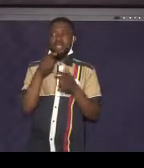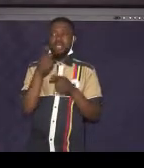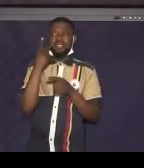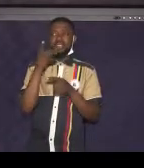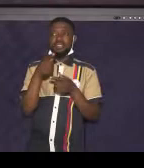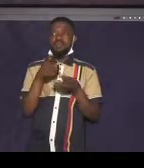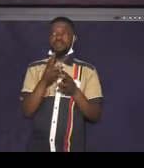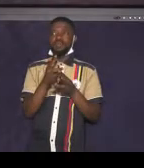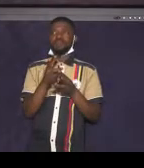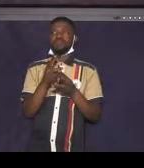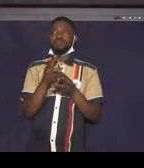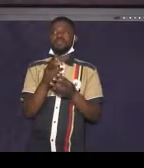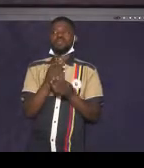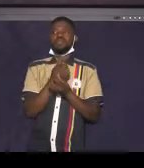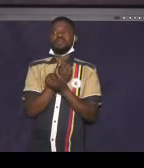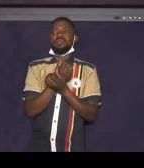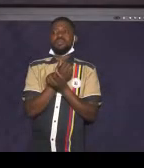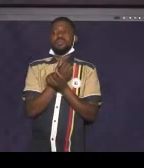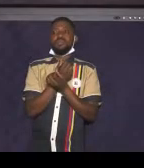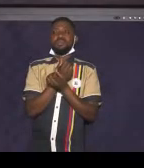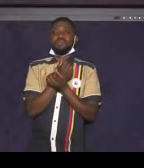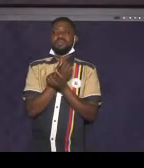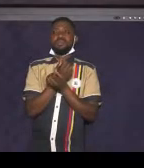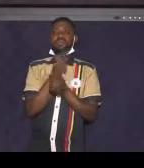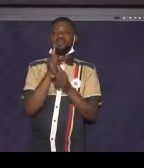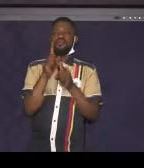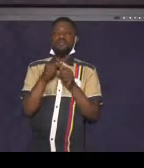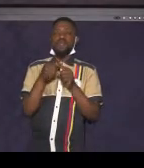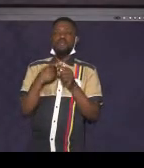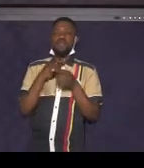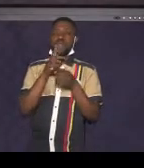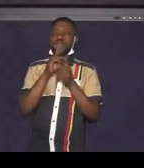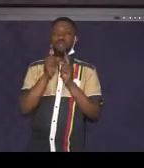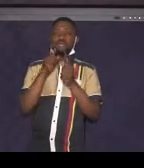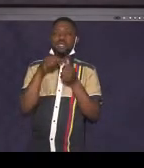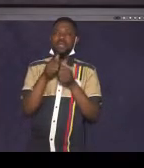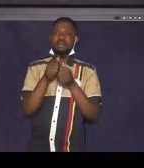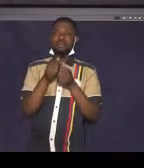of preventing accident. And when we are talking about that,